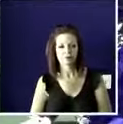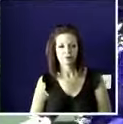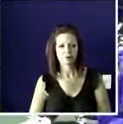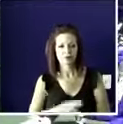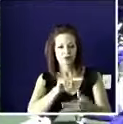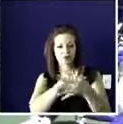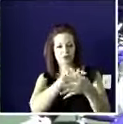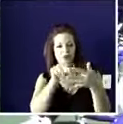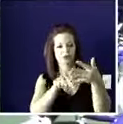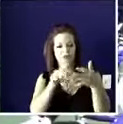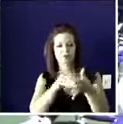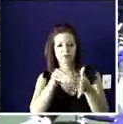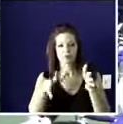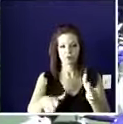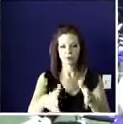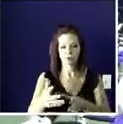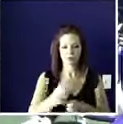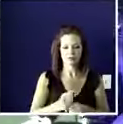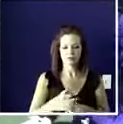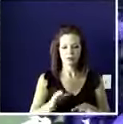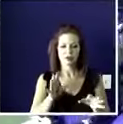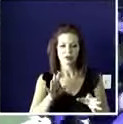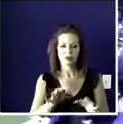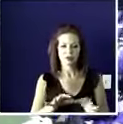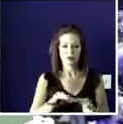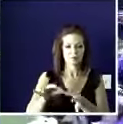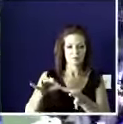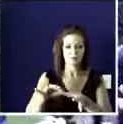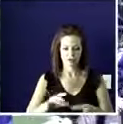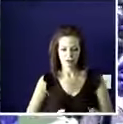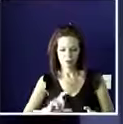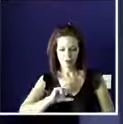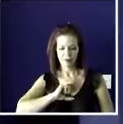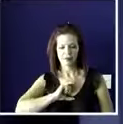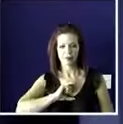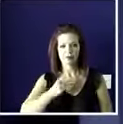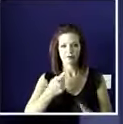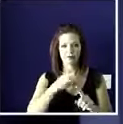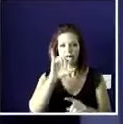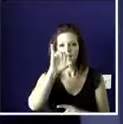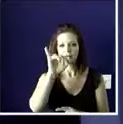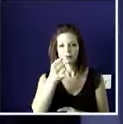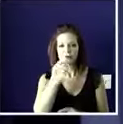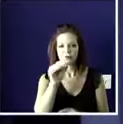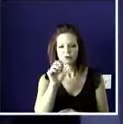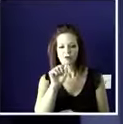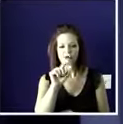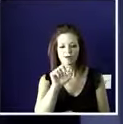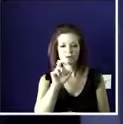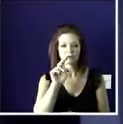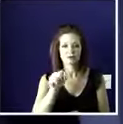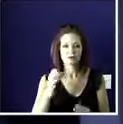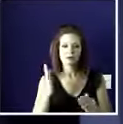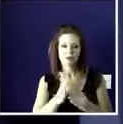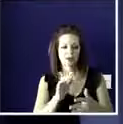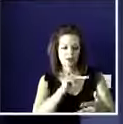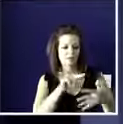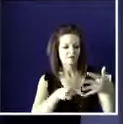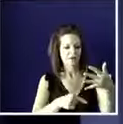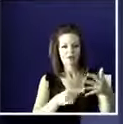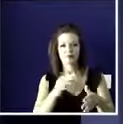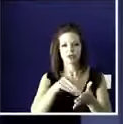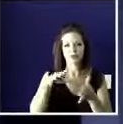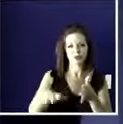Those five students received a special medallion courtesy of Jostens. Those are the top five students in the graduating class of